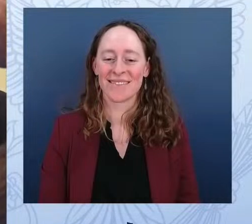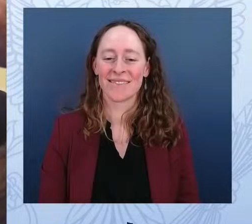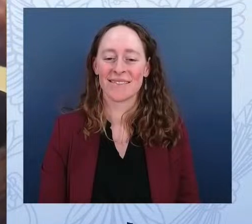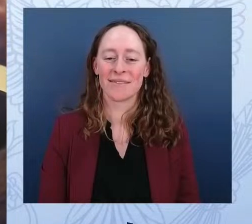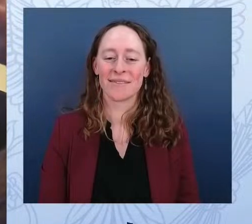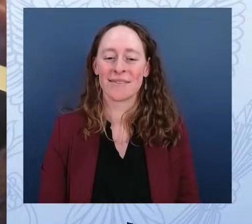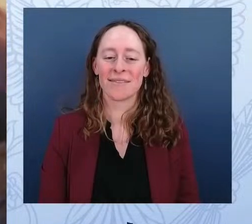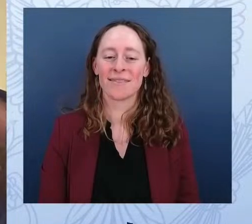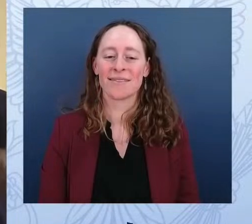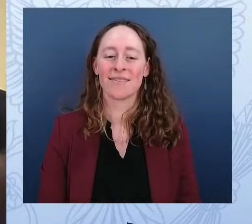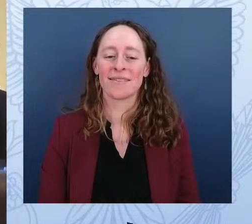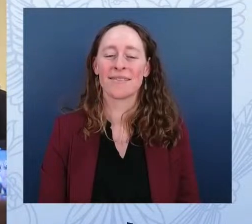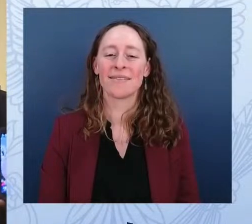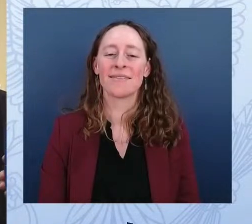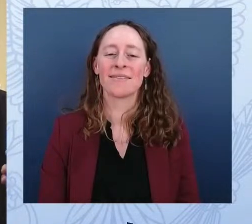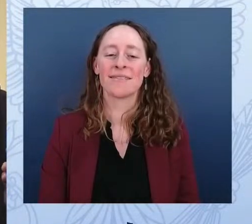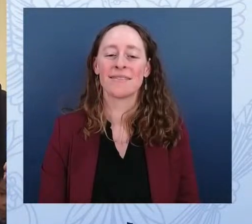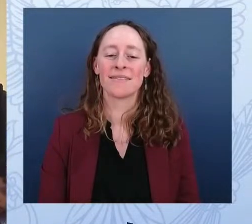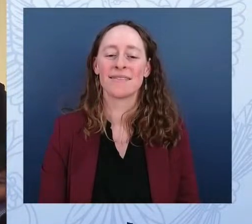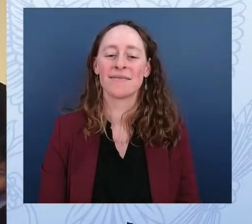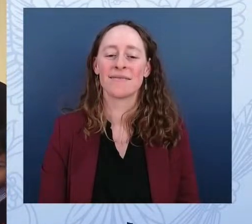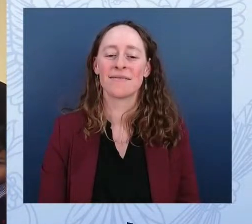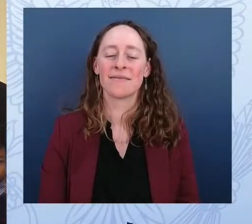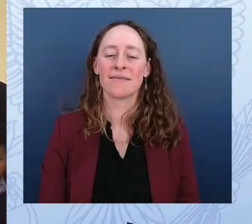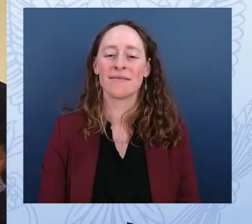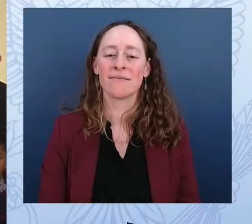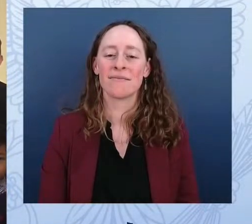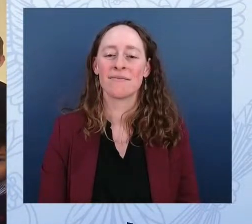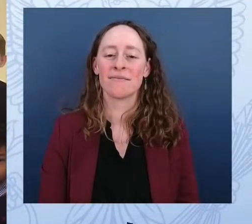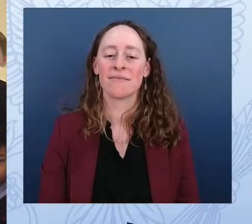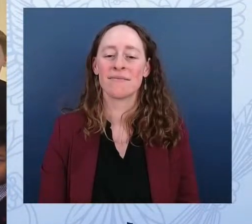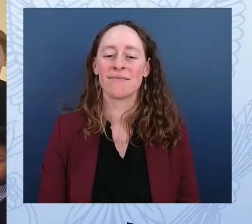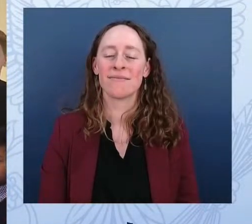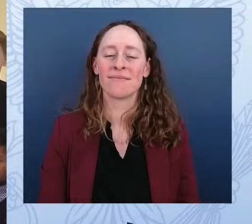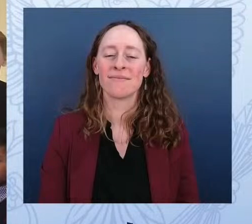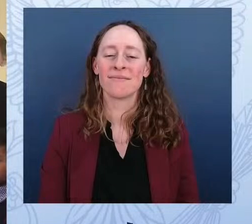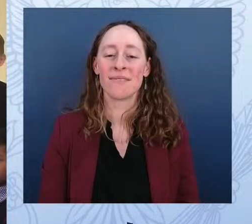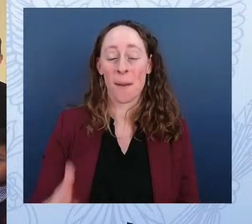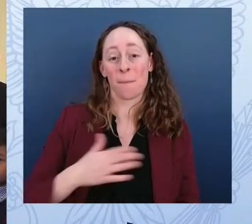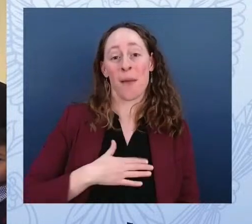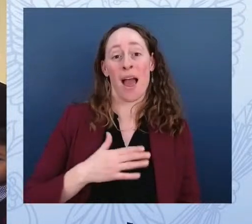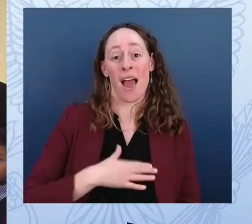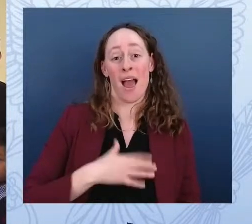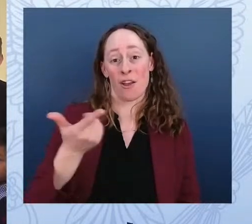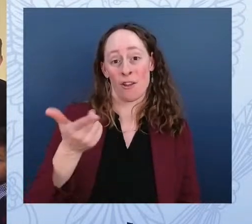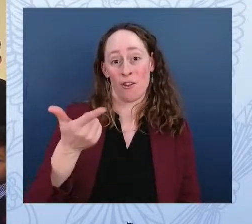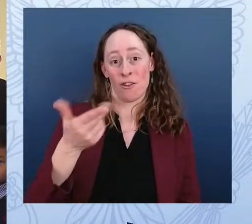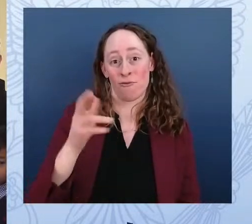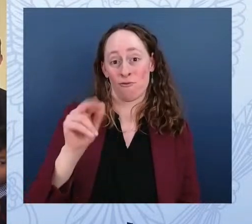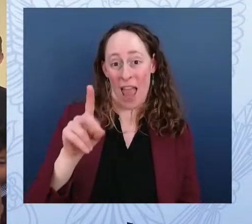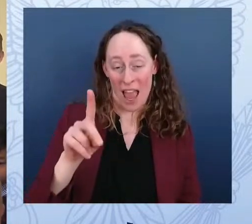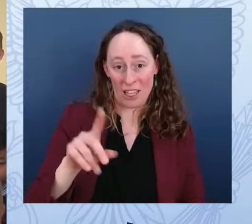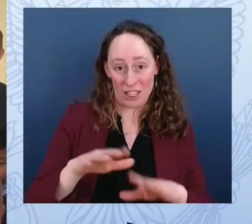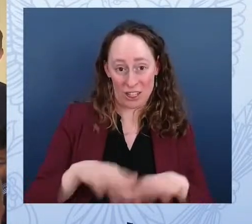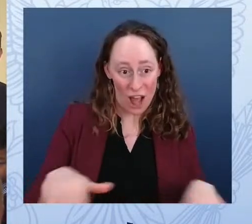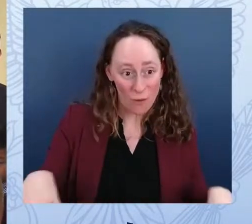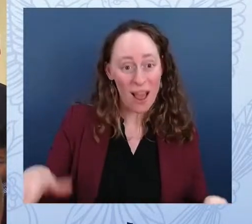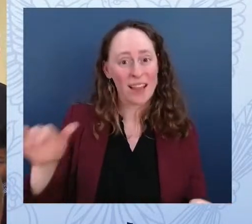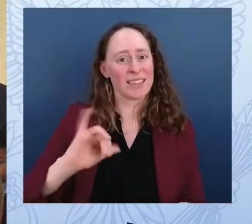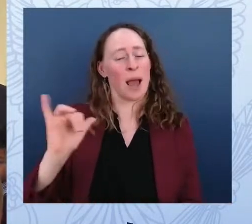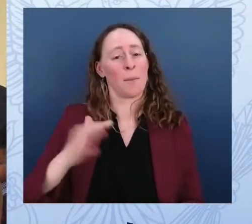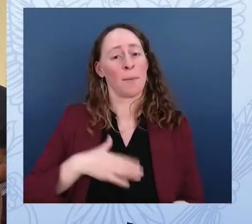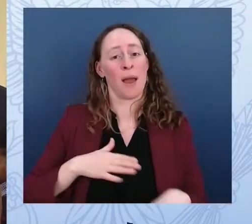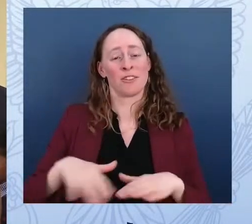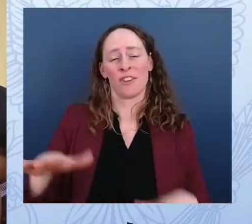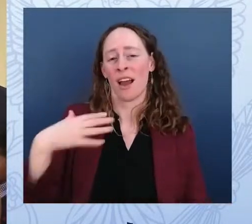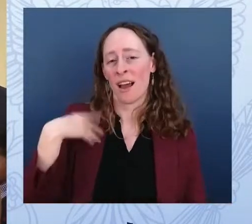See, I know from my grandkids and my kids that you serve too, so thank you for your service, all of you.